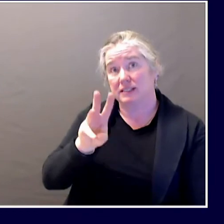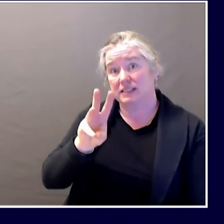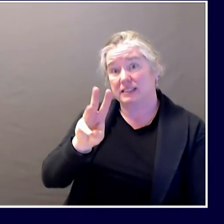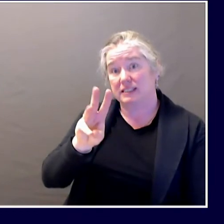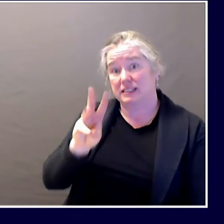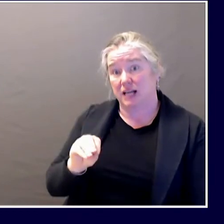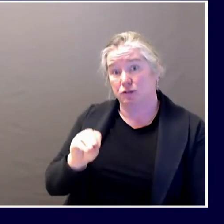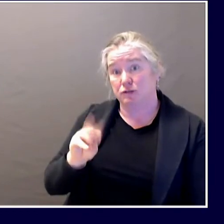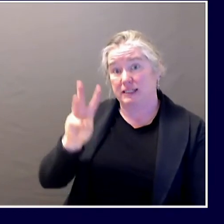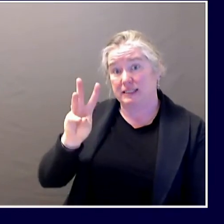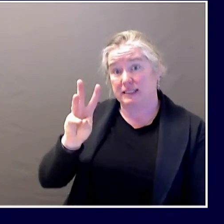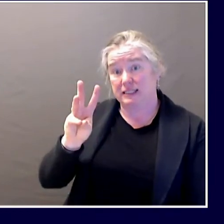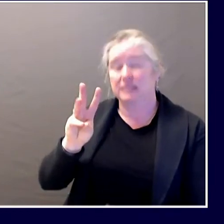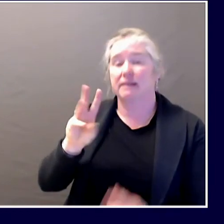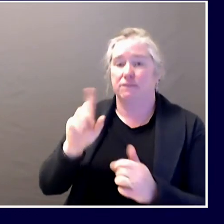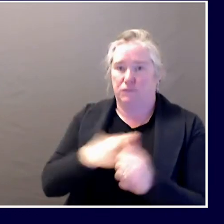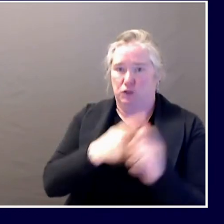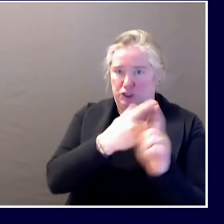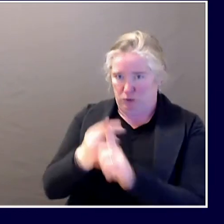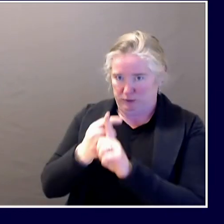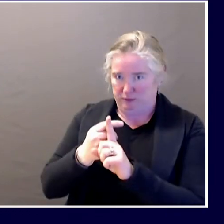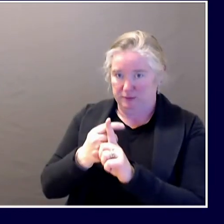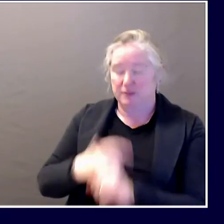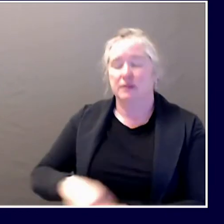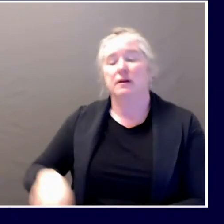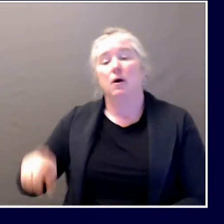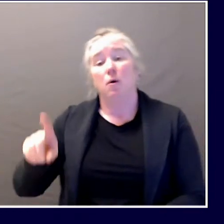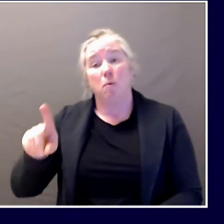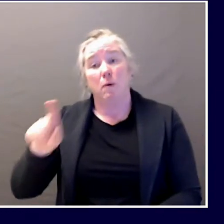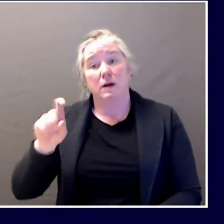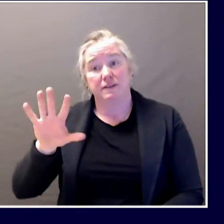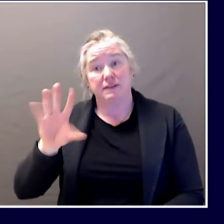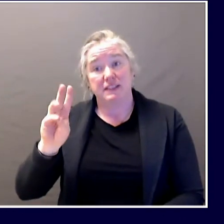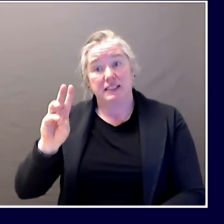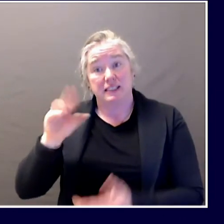274,606 are first doses, and